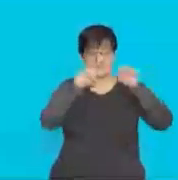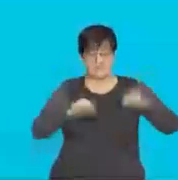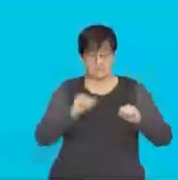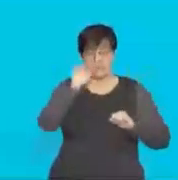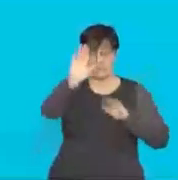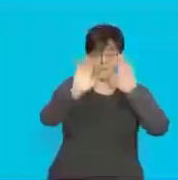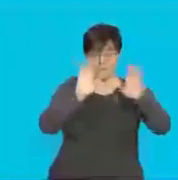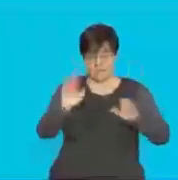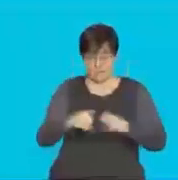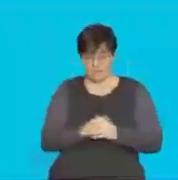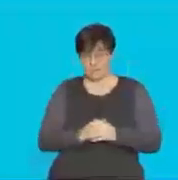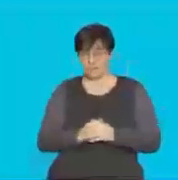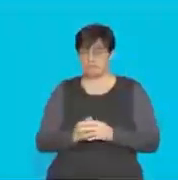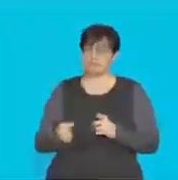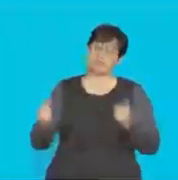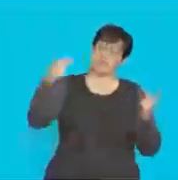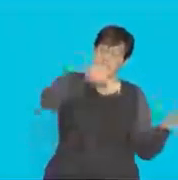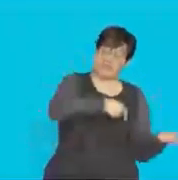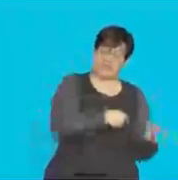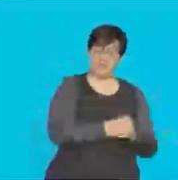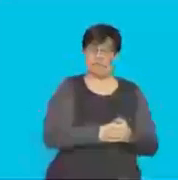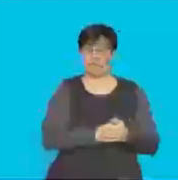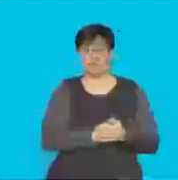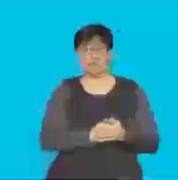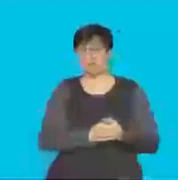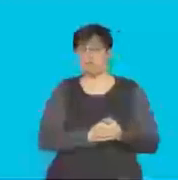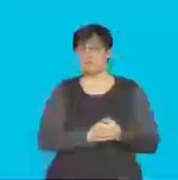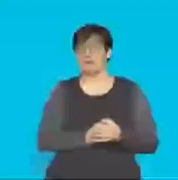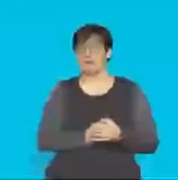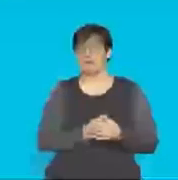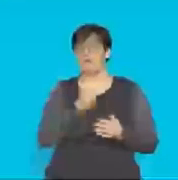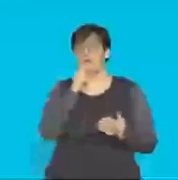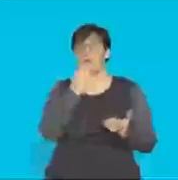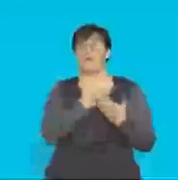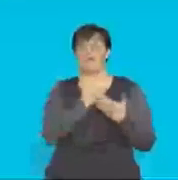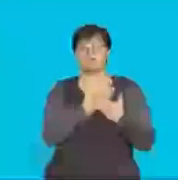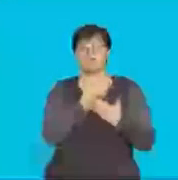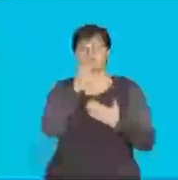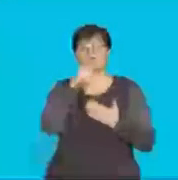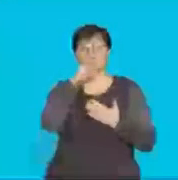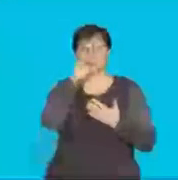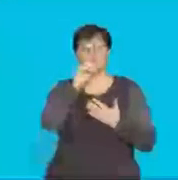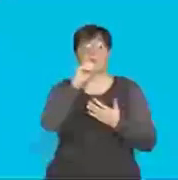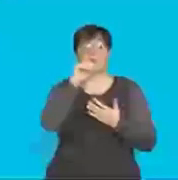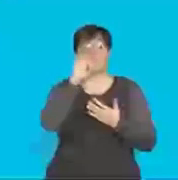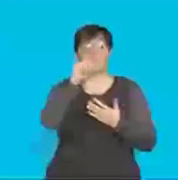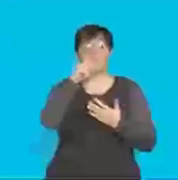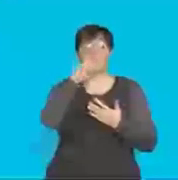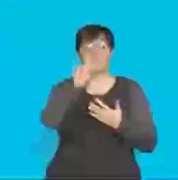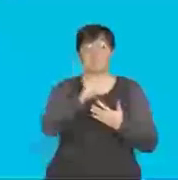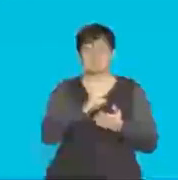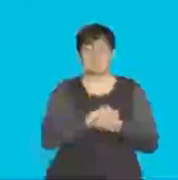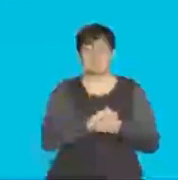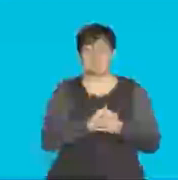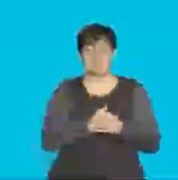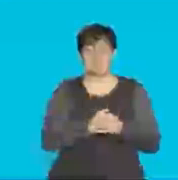see. And I'm going to go back to very quickly taking note of our possible genotypes that we need to use. So these are our genotypes of the